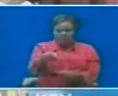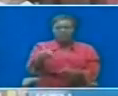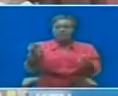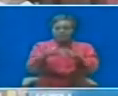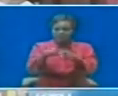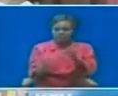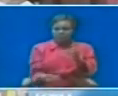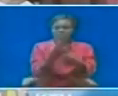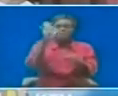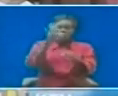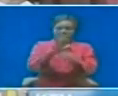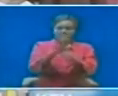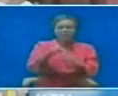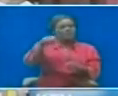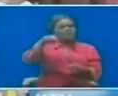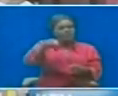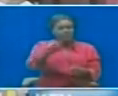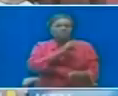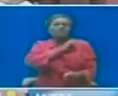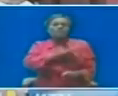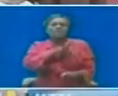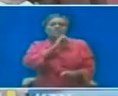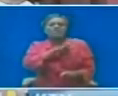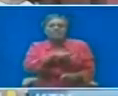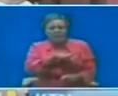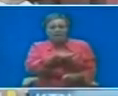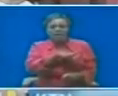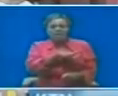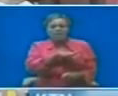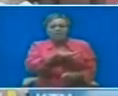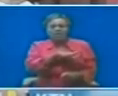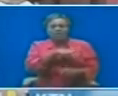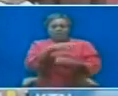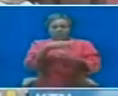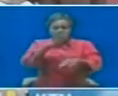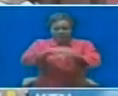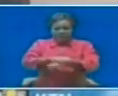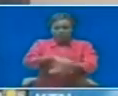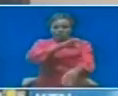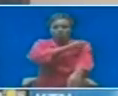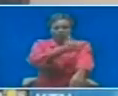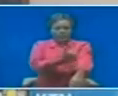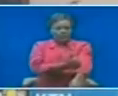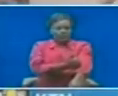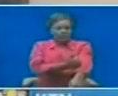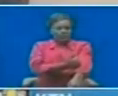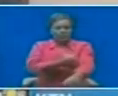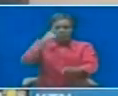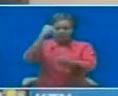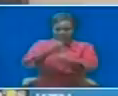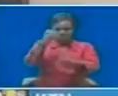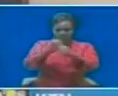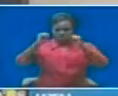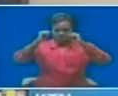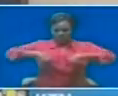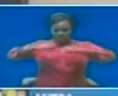fact that many of them often fear seeking redress from the authorities. We will have labor agreements signed